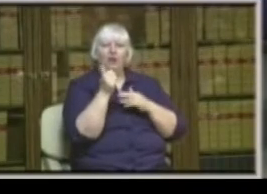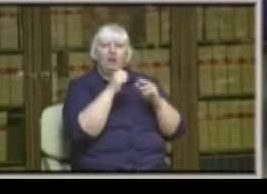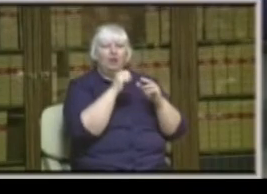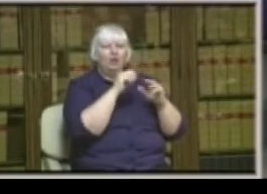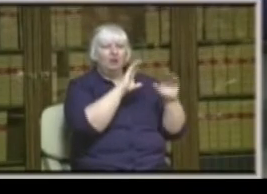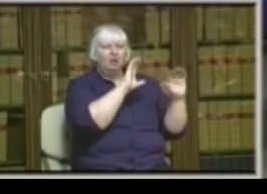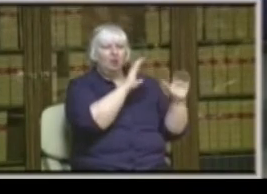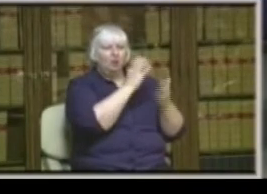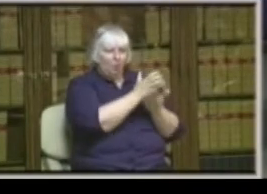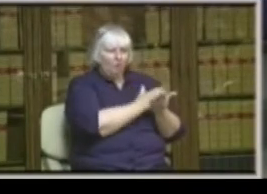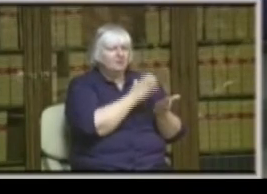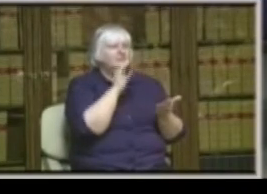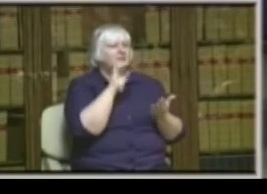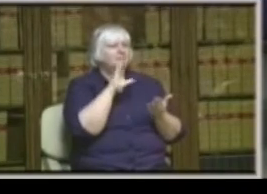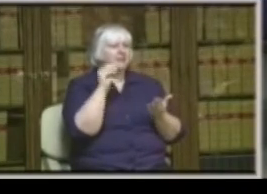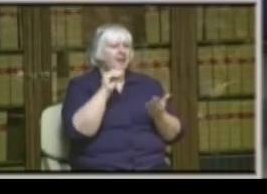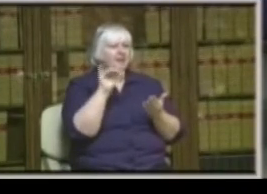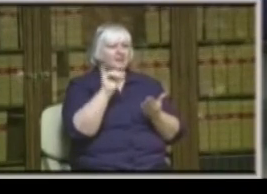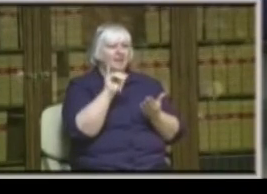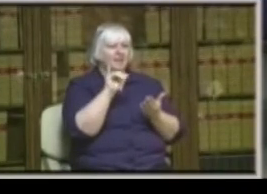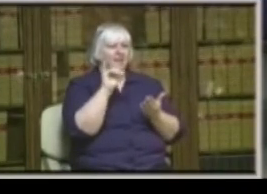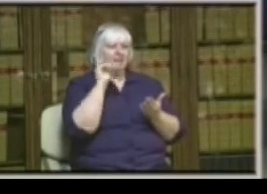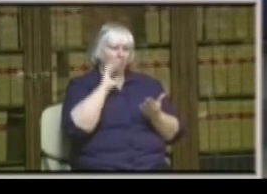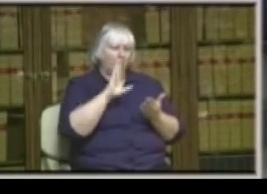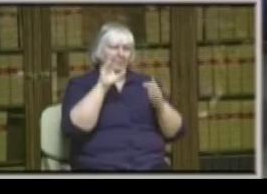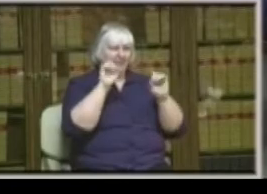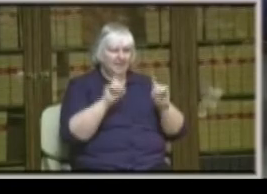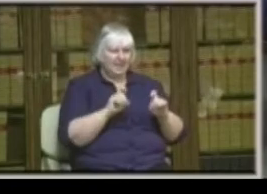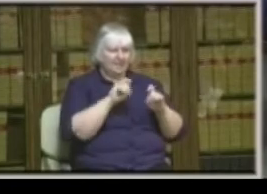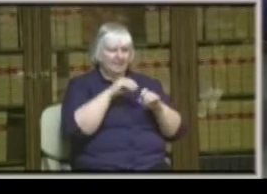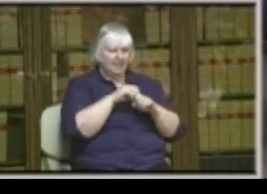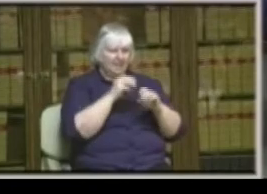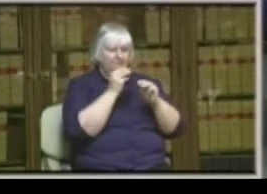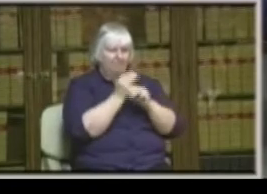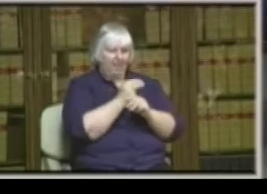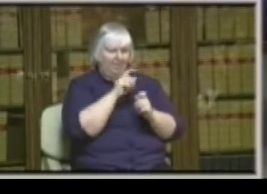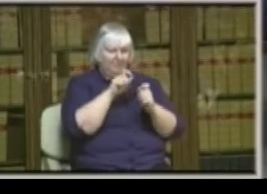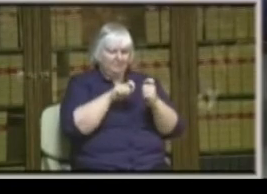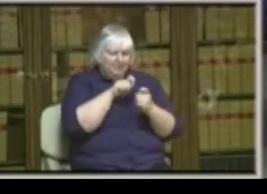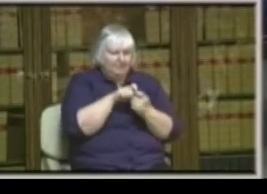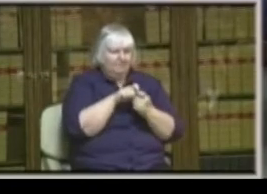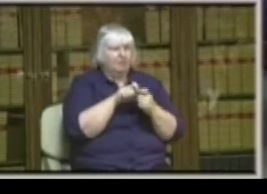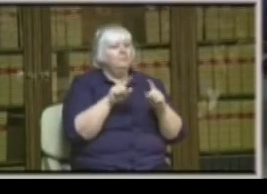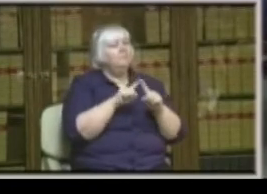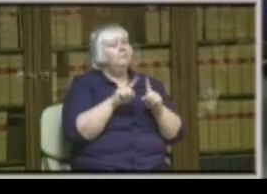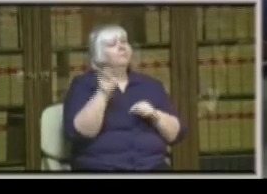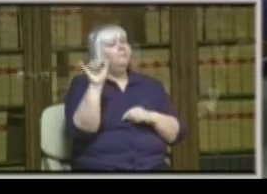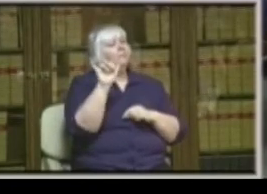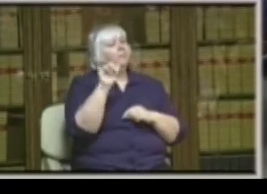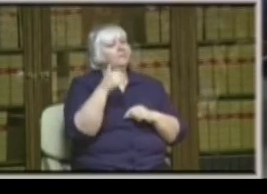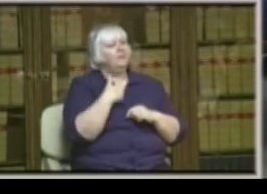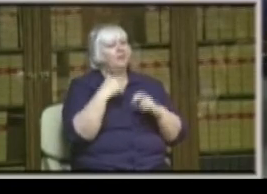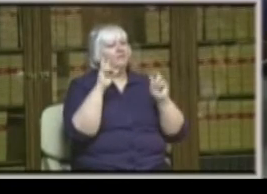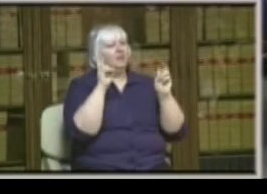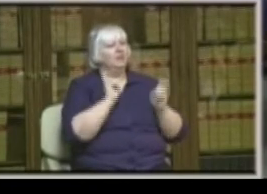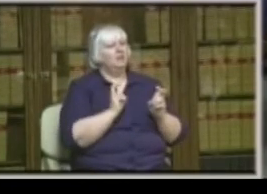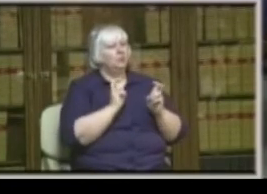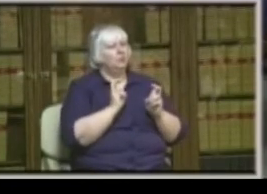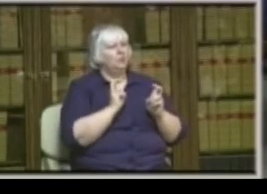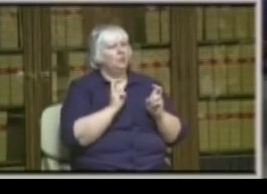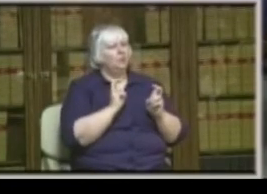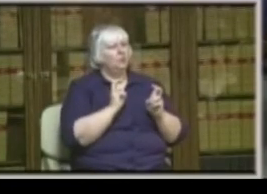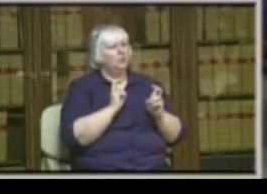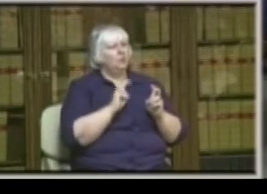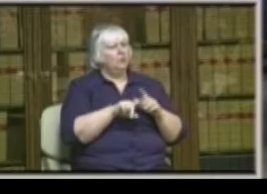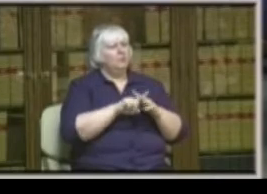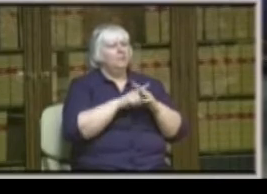Language so that these students, like I said, would be tested in math specifically. But there's also issues when we